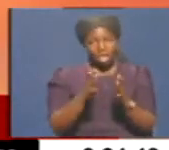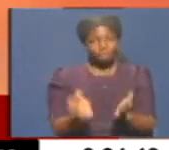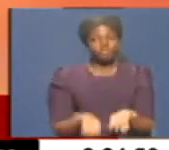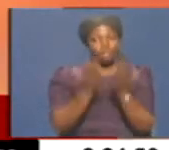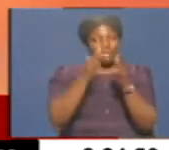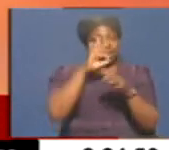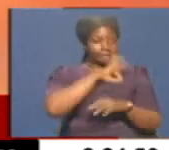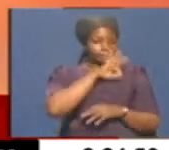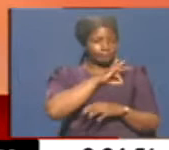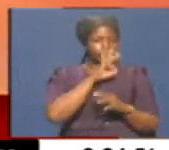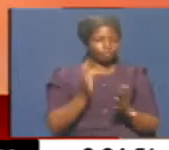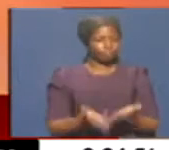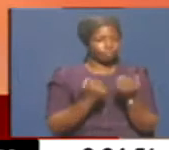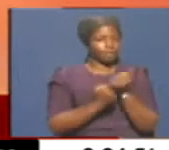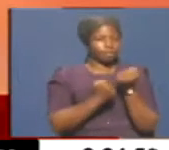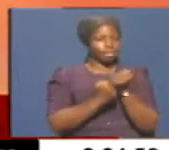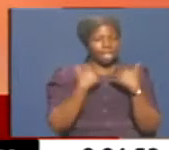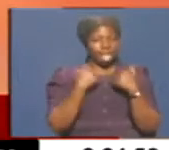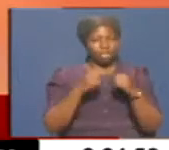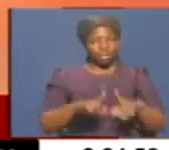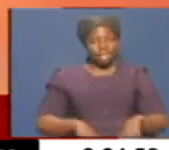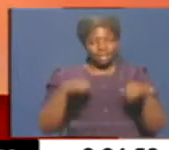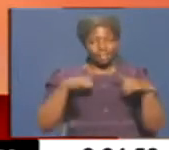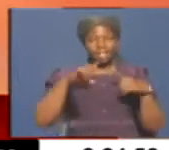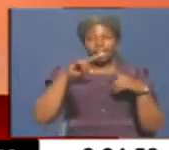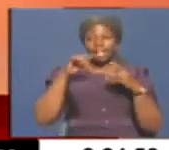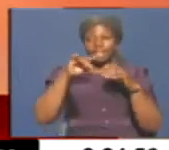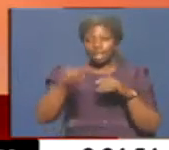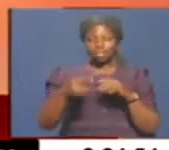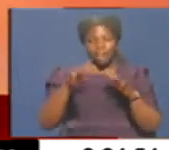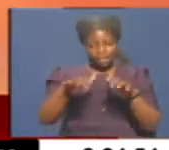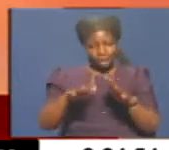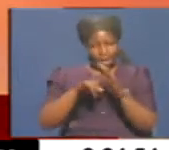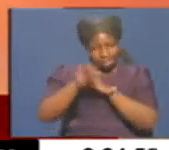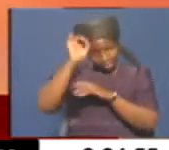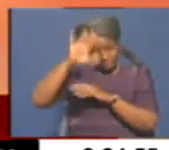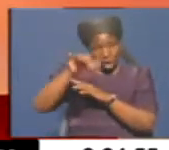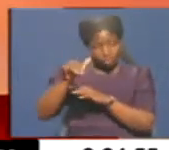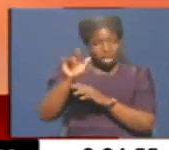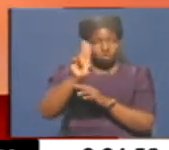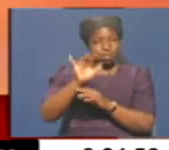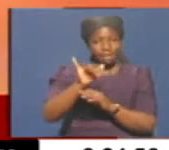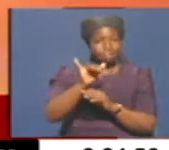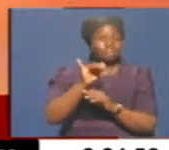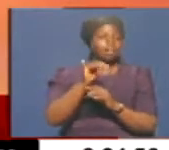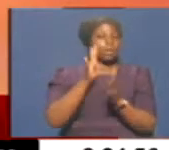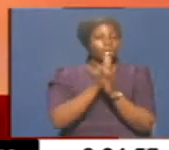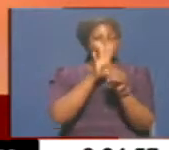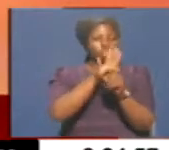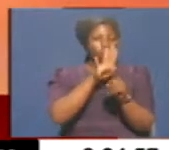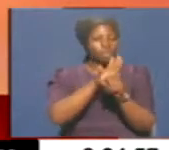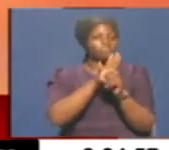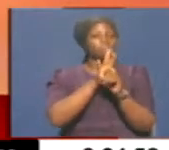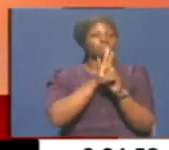Thousands of farmers in Kiambu County are now adopting the practice, with many reporting benefits leading to higher quality